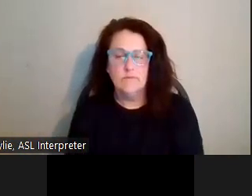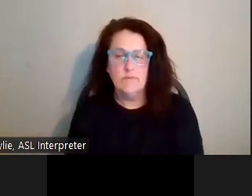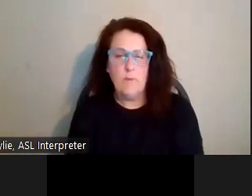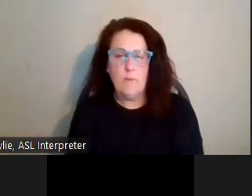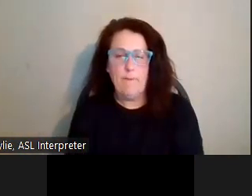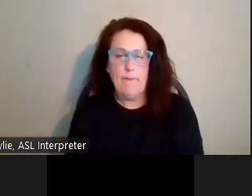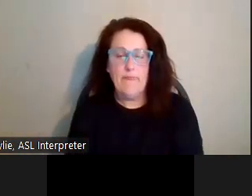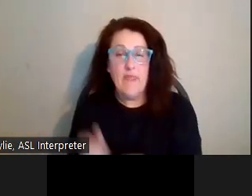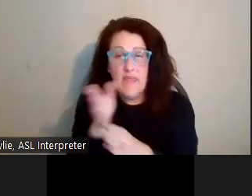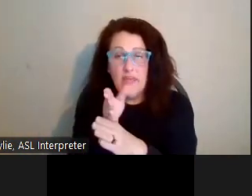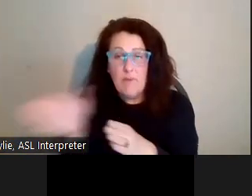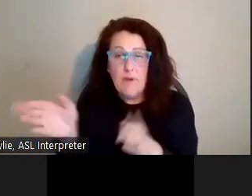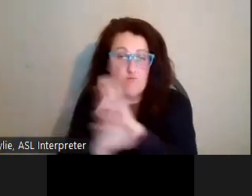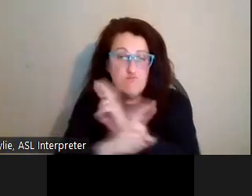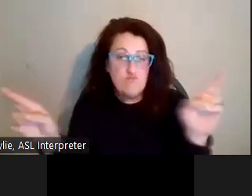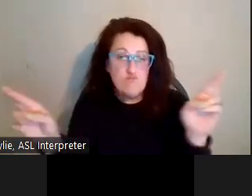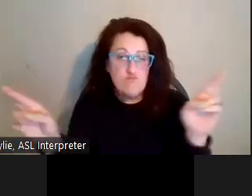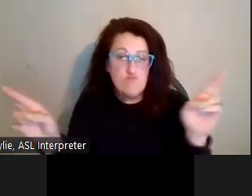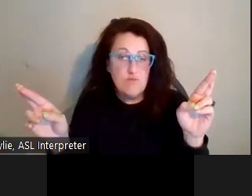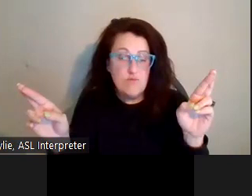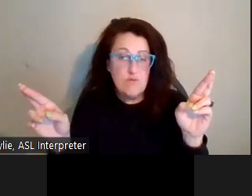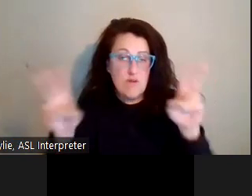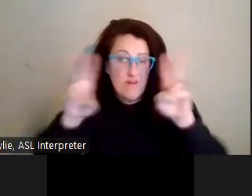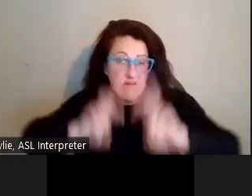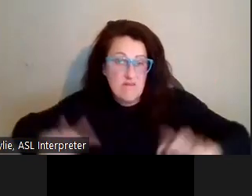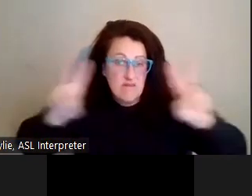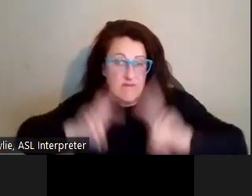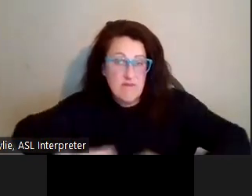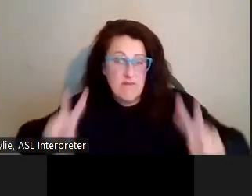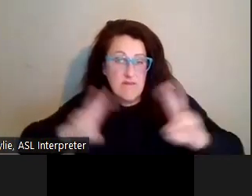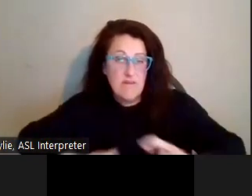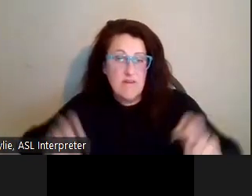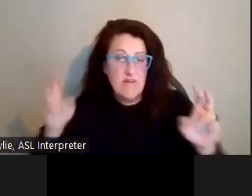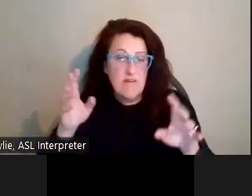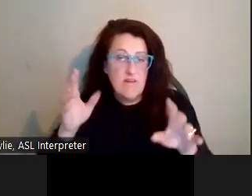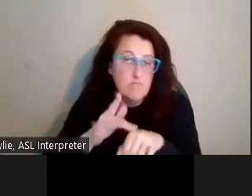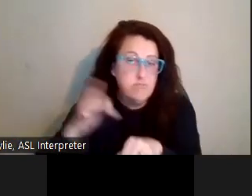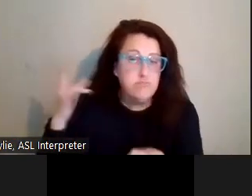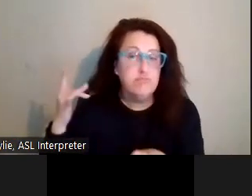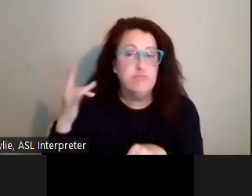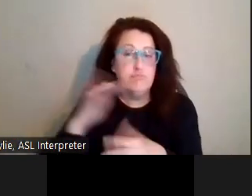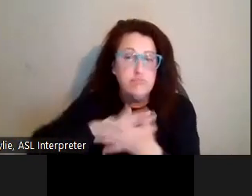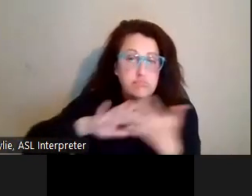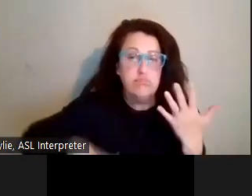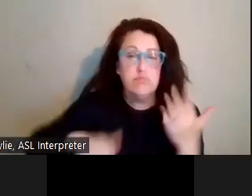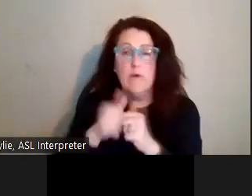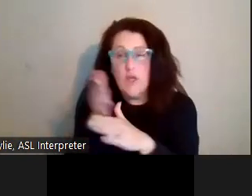career preparedness component, which is assessing and enhancing factors associated with